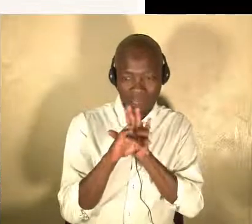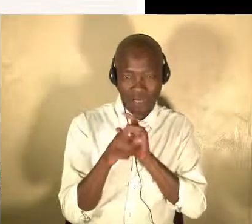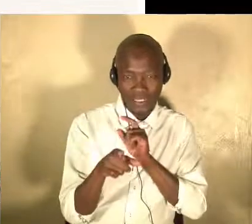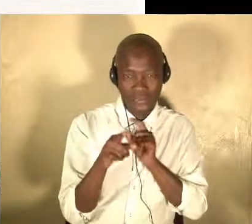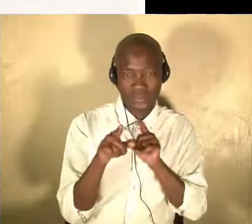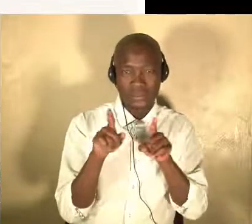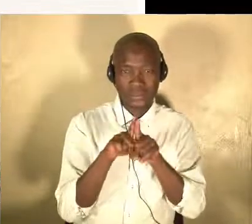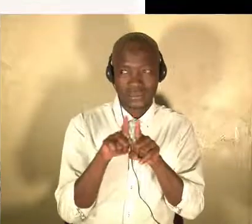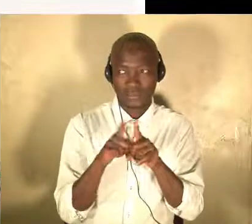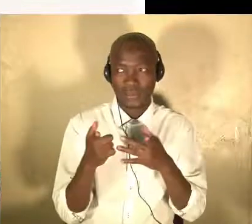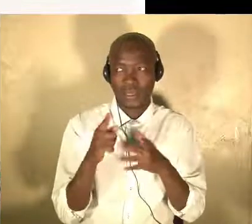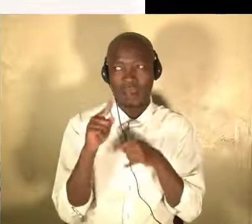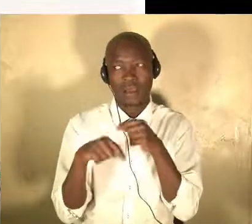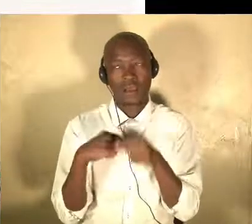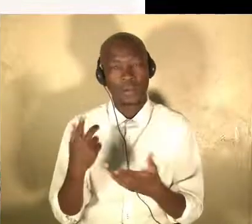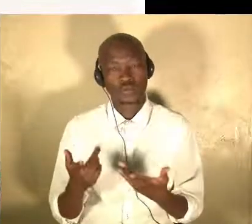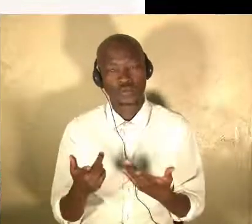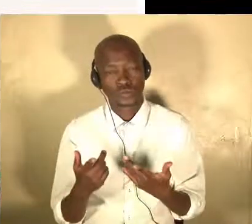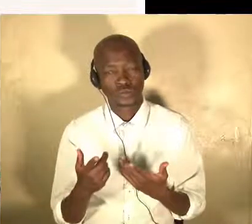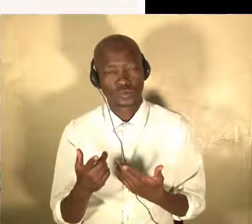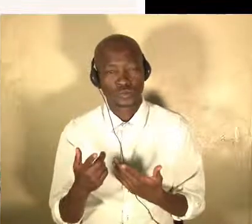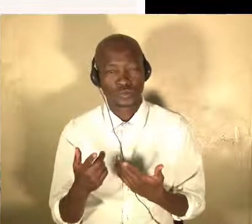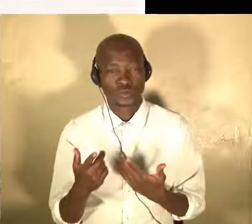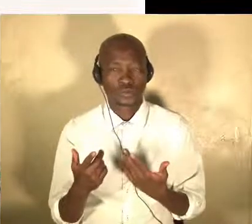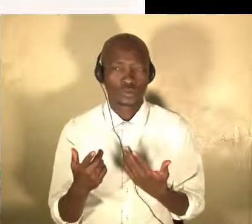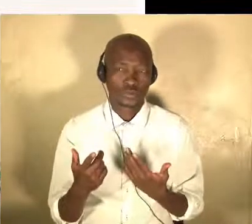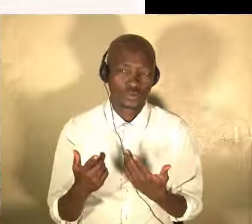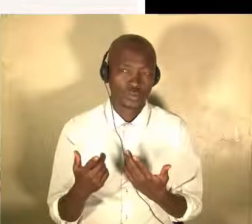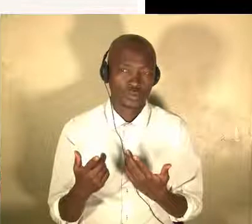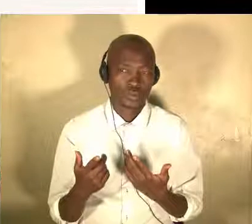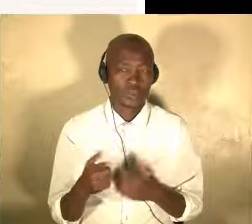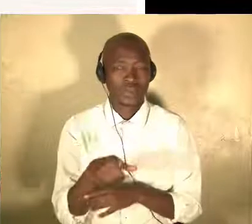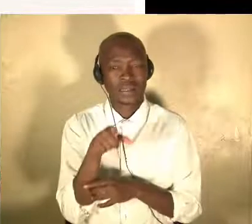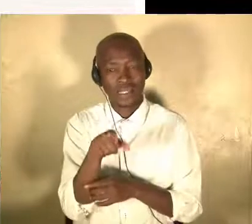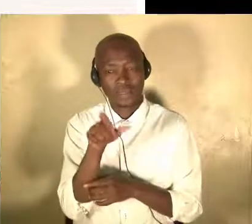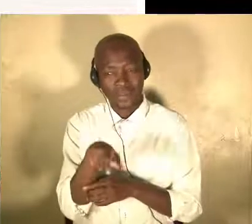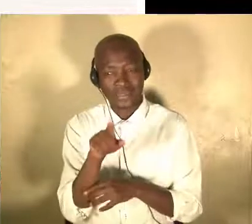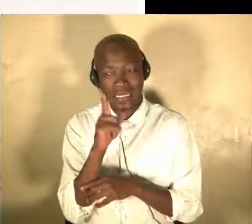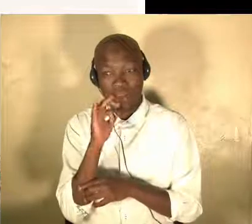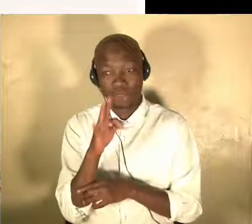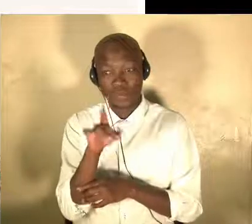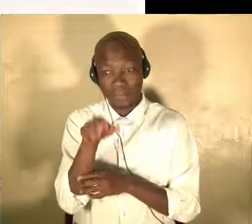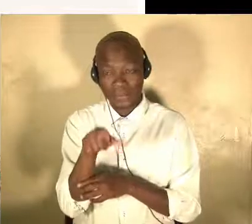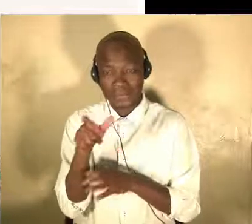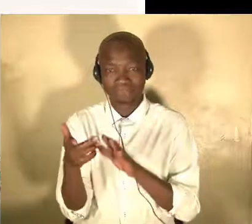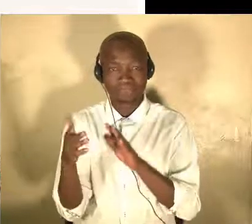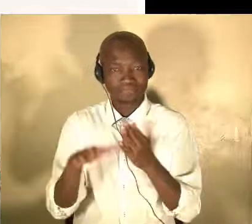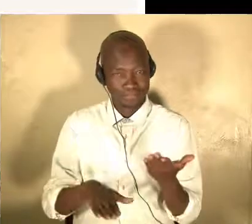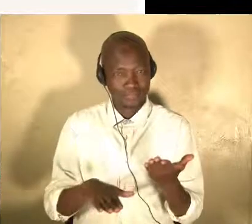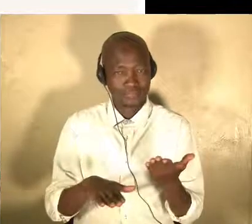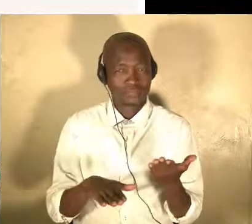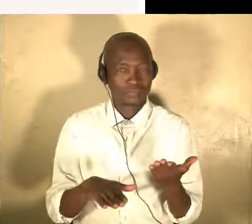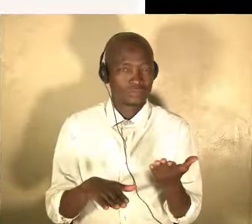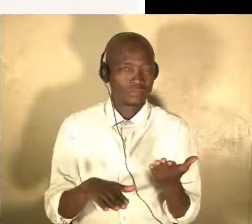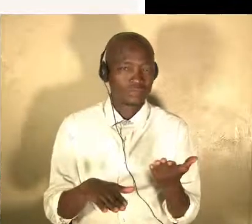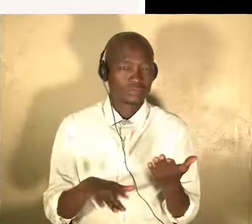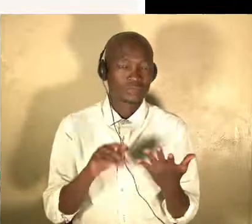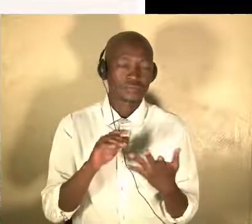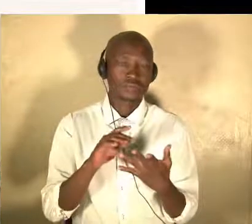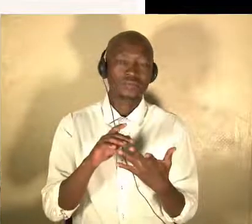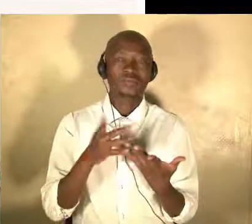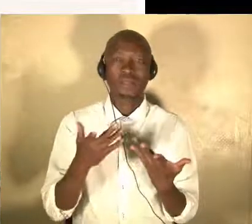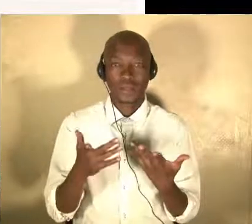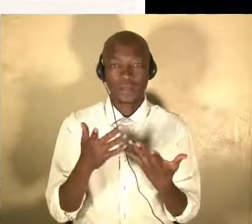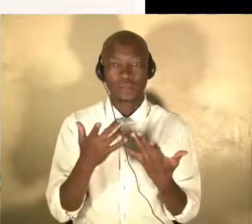as such in terms of that person passes away. And noting that the